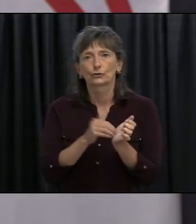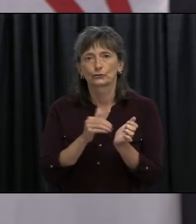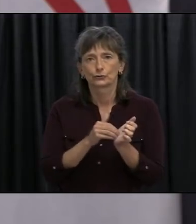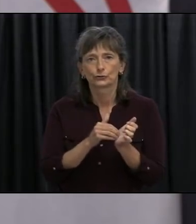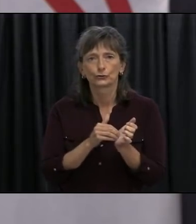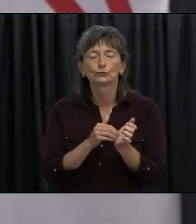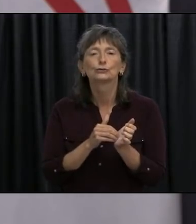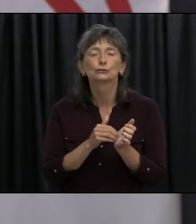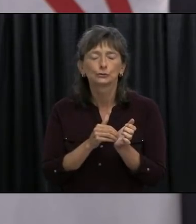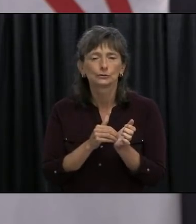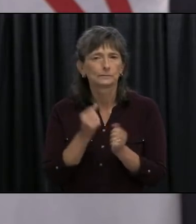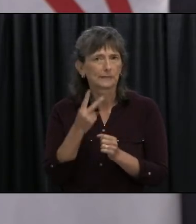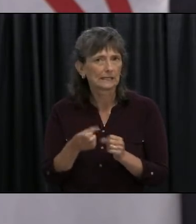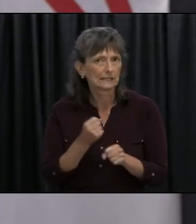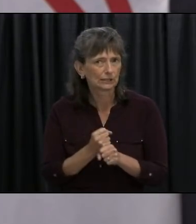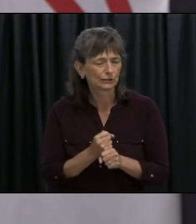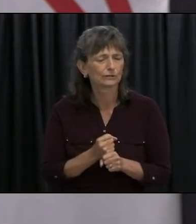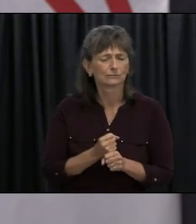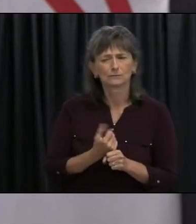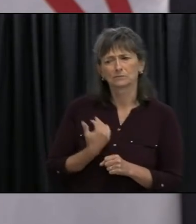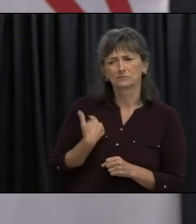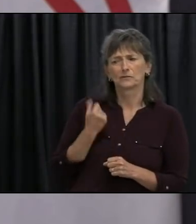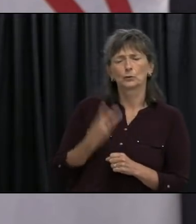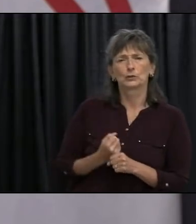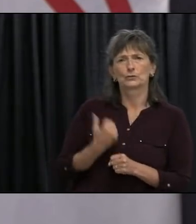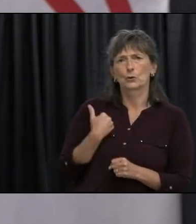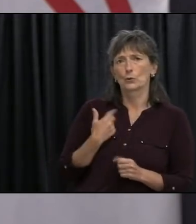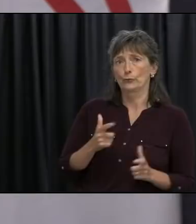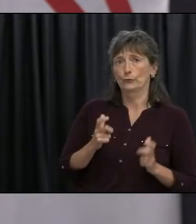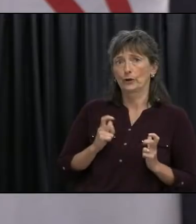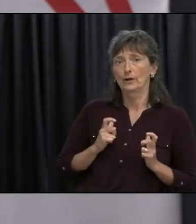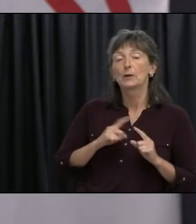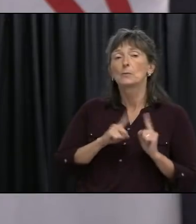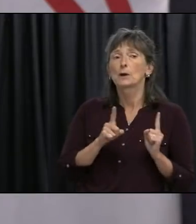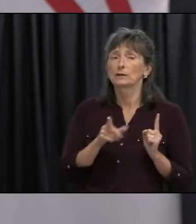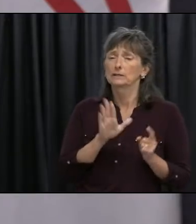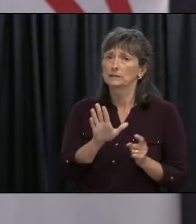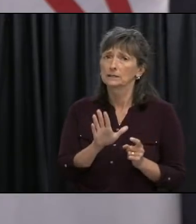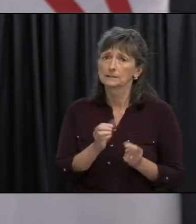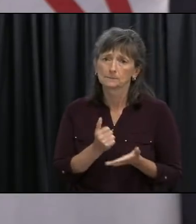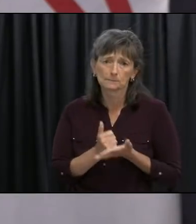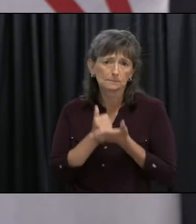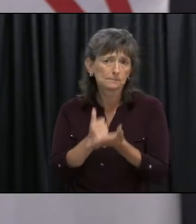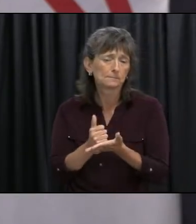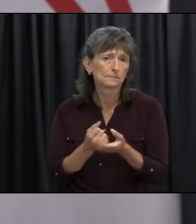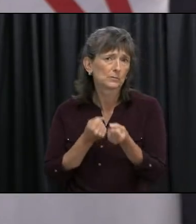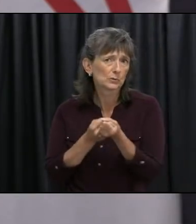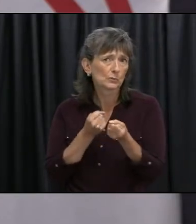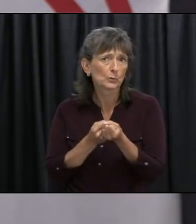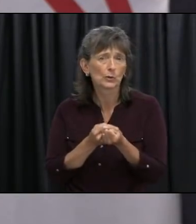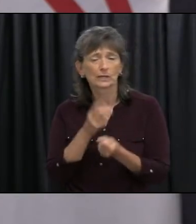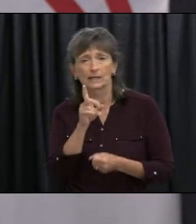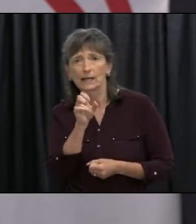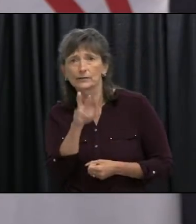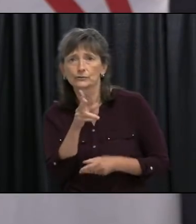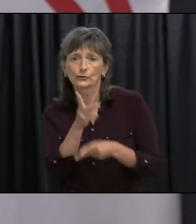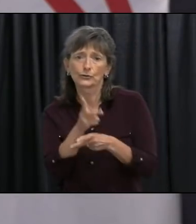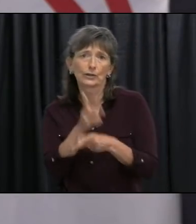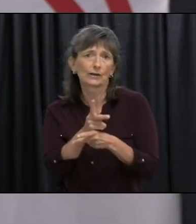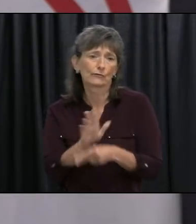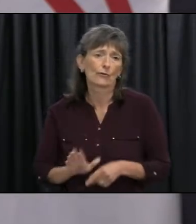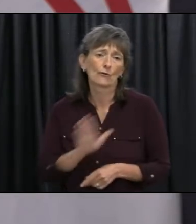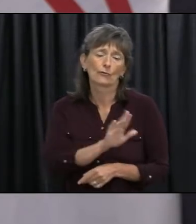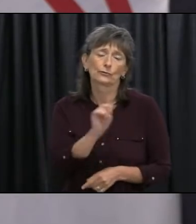who retired a few years ago, but made a significant contribution, especially to cancer care in Newfoundland and Labrador. Well known, widely